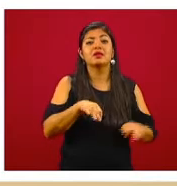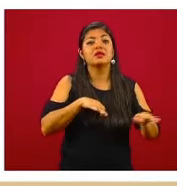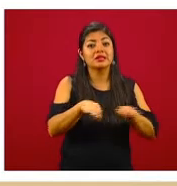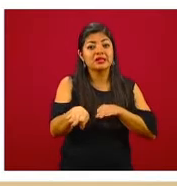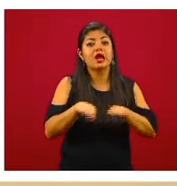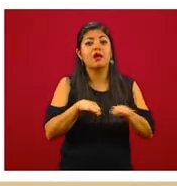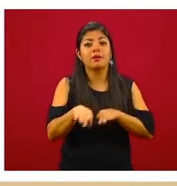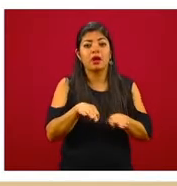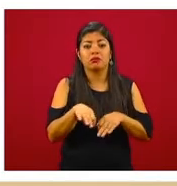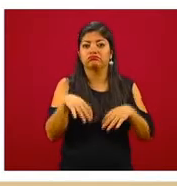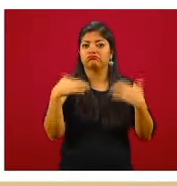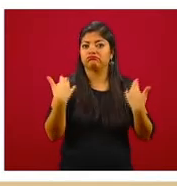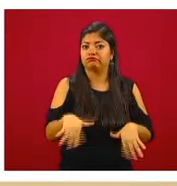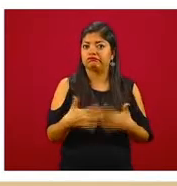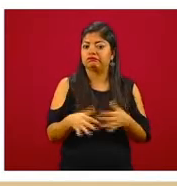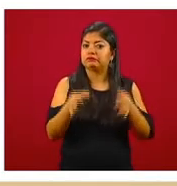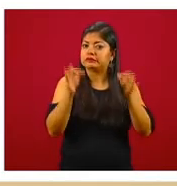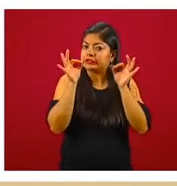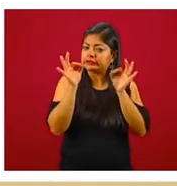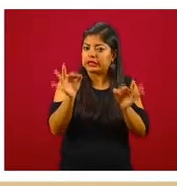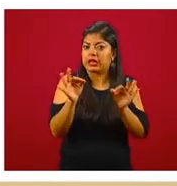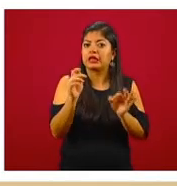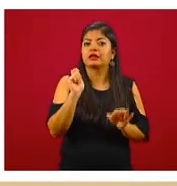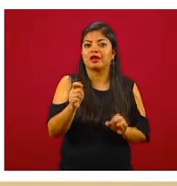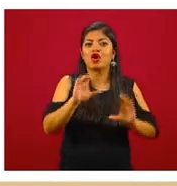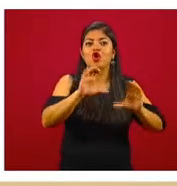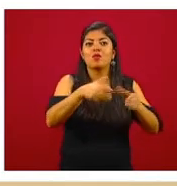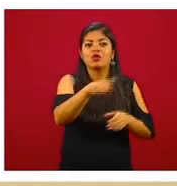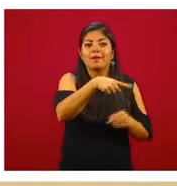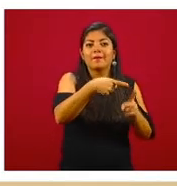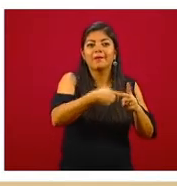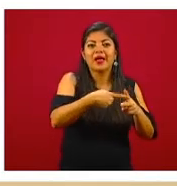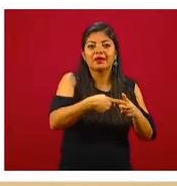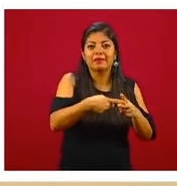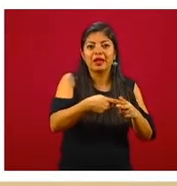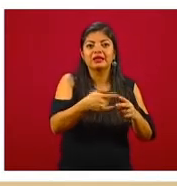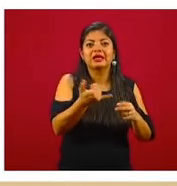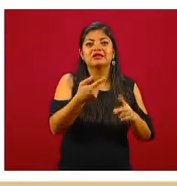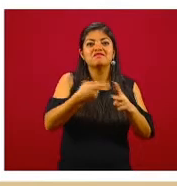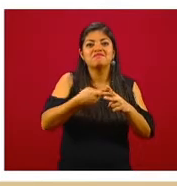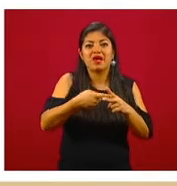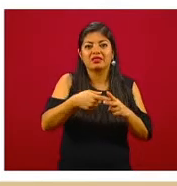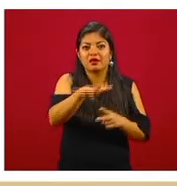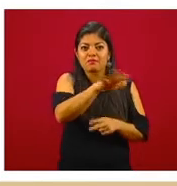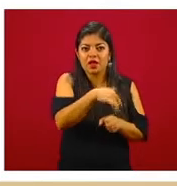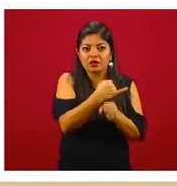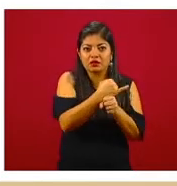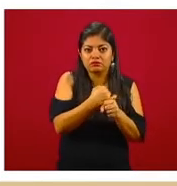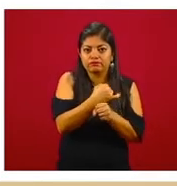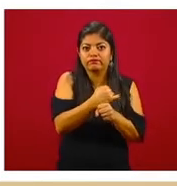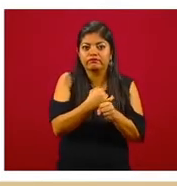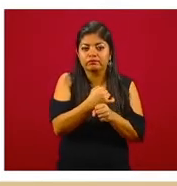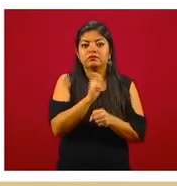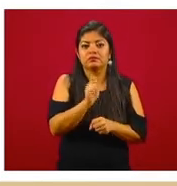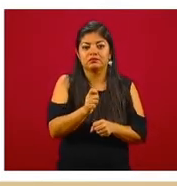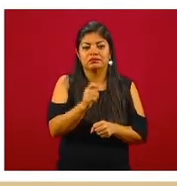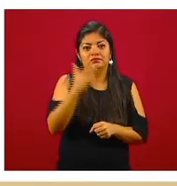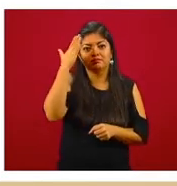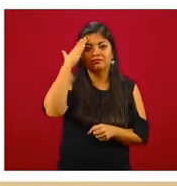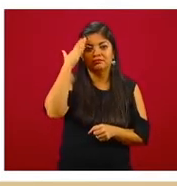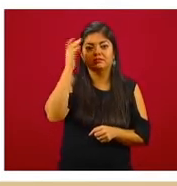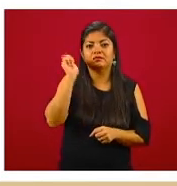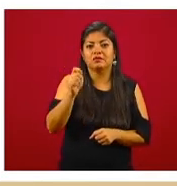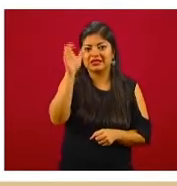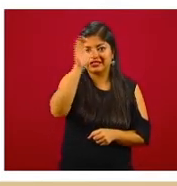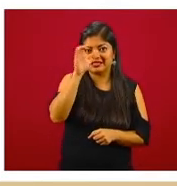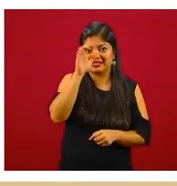believe that today is excelente quite que hacen useful las because comunidades this académicas de shows the matemáticas y excellent work matemáticos on que how the coordina el different Consejo mathematician Nacional de and